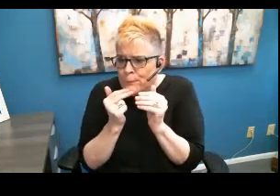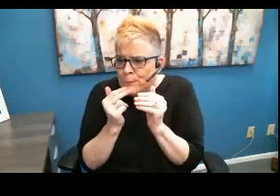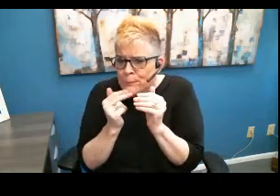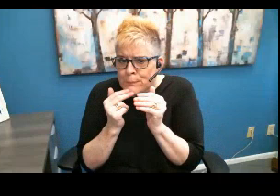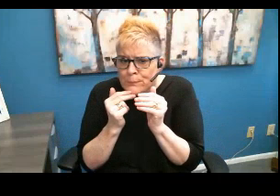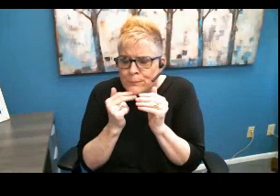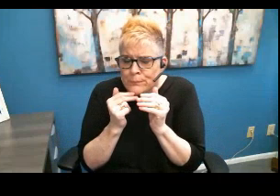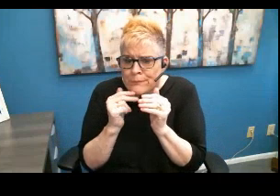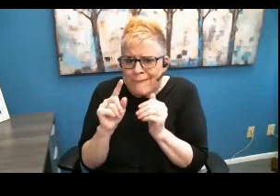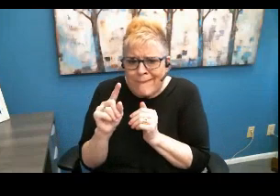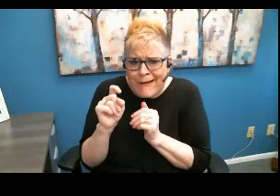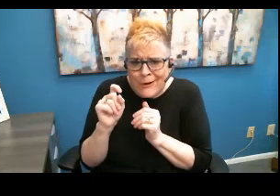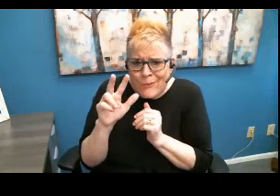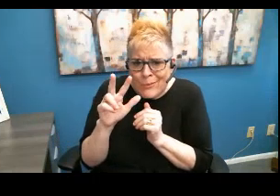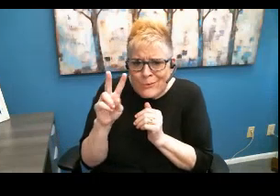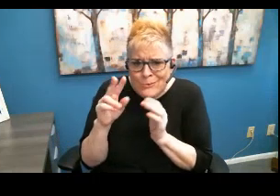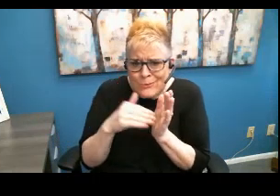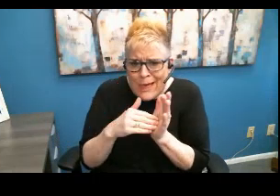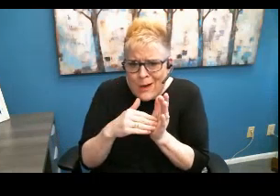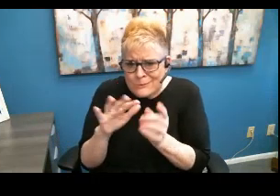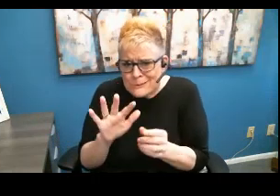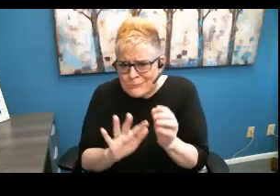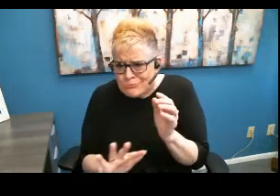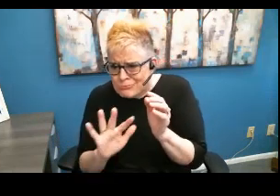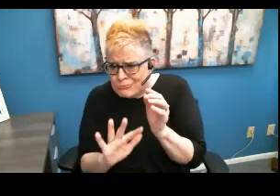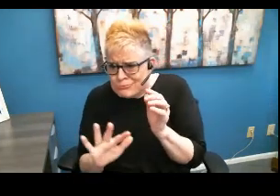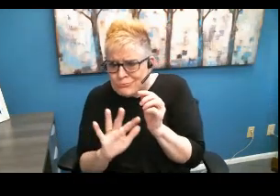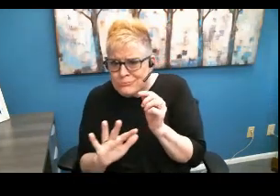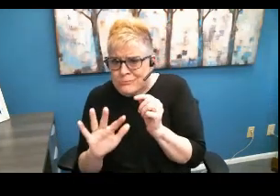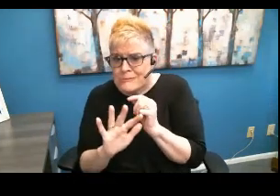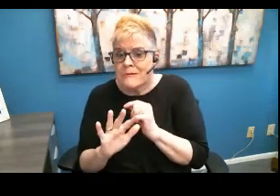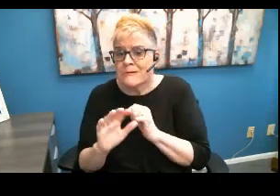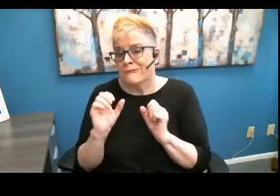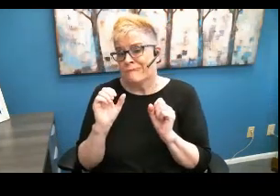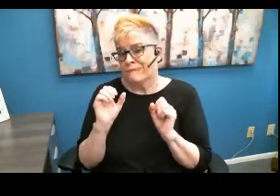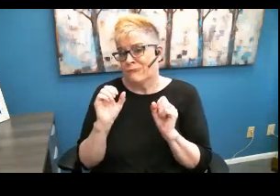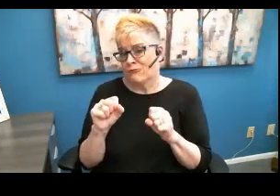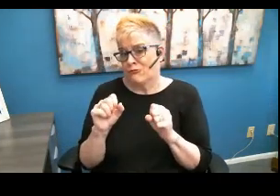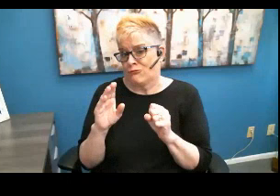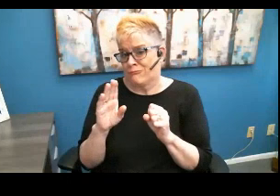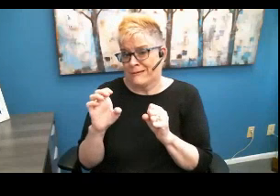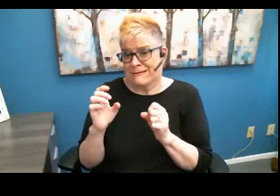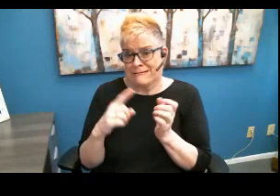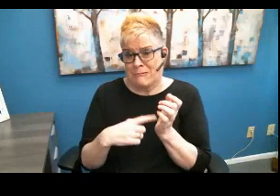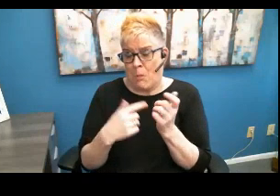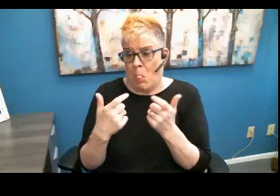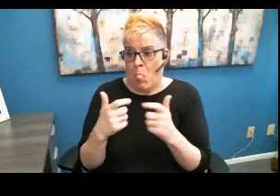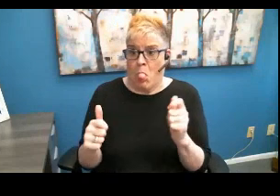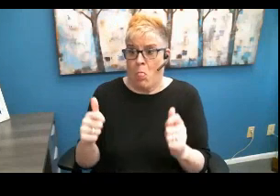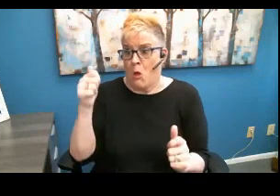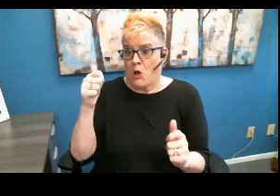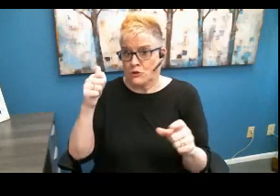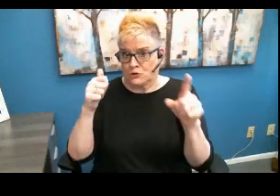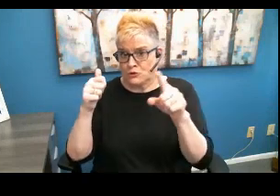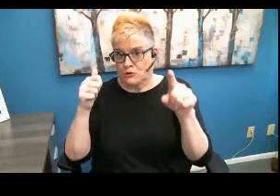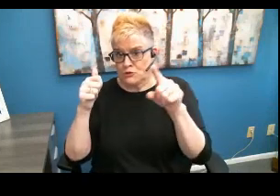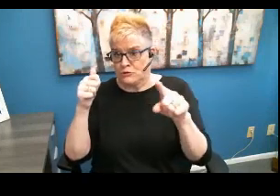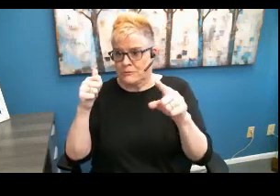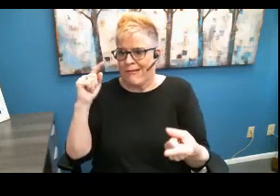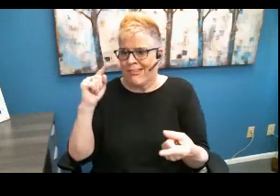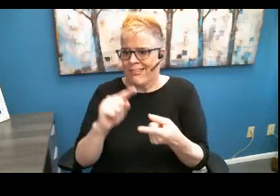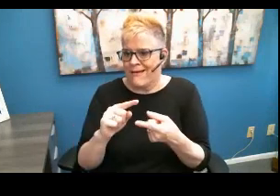there's 132,000 customers located there, or it could be sometimes in a larger geographical area with less